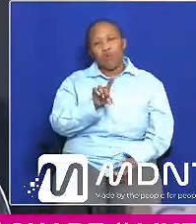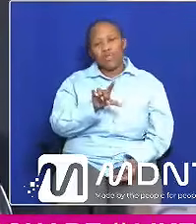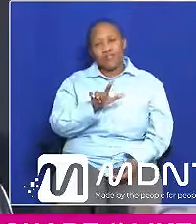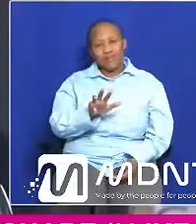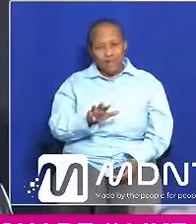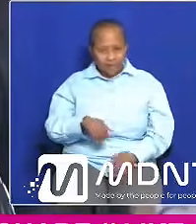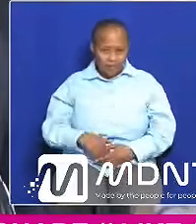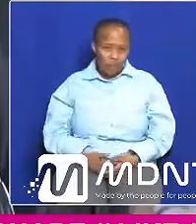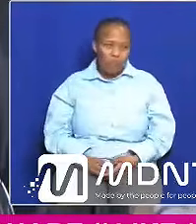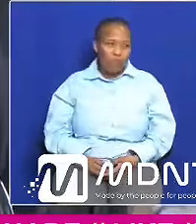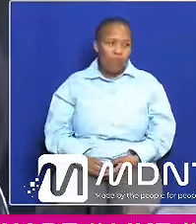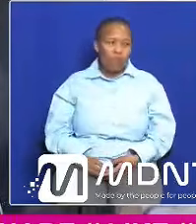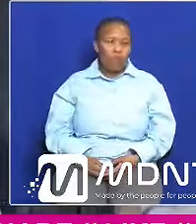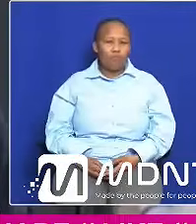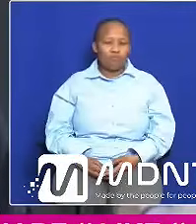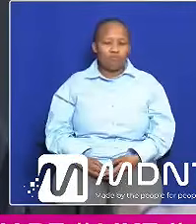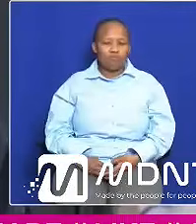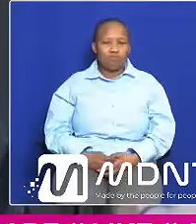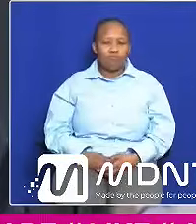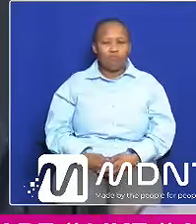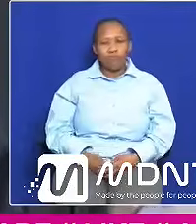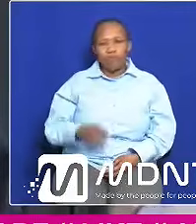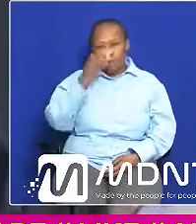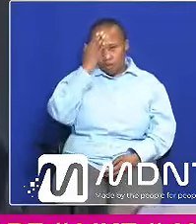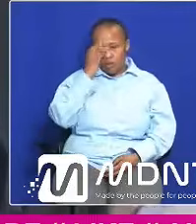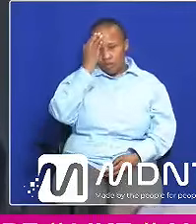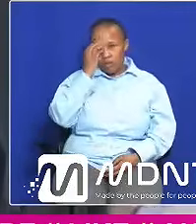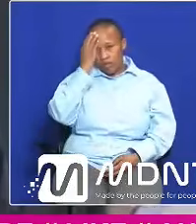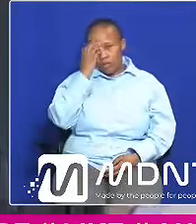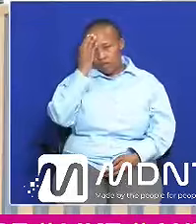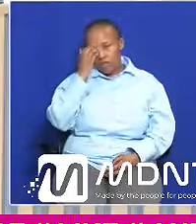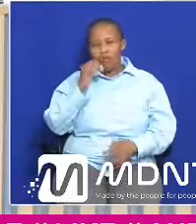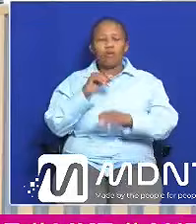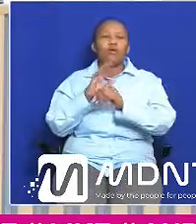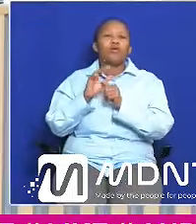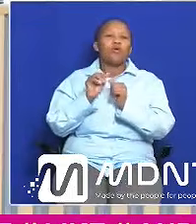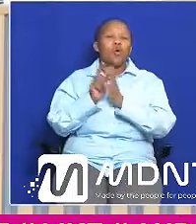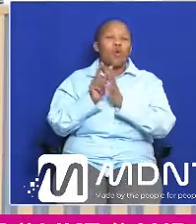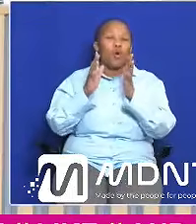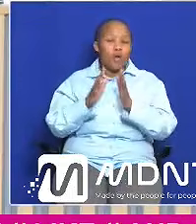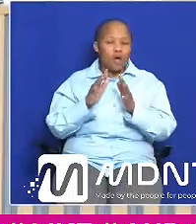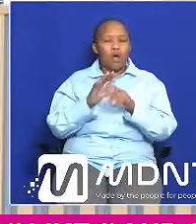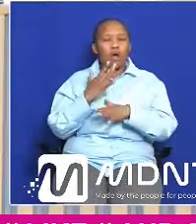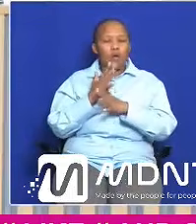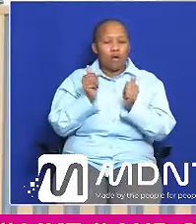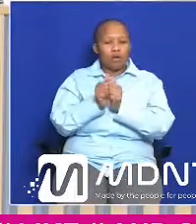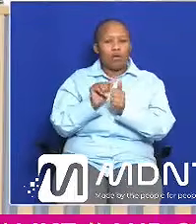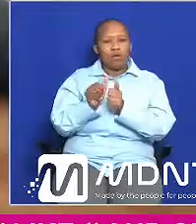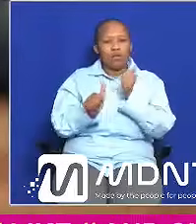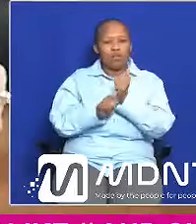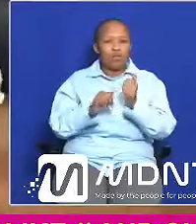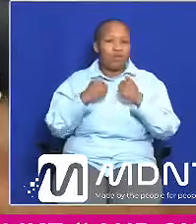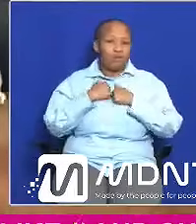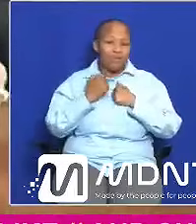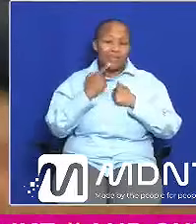Chairperson, the attorneys have dealt with my juniors and indicated these were additional ones that were received, but we're on the same page right now.